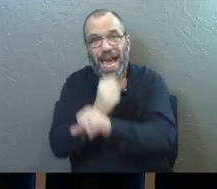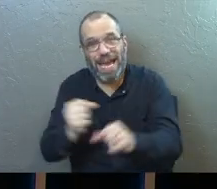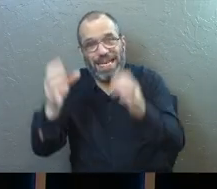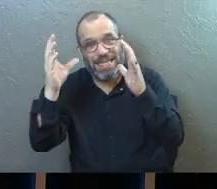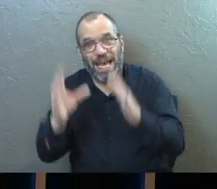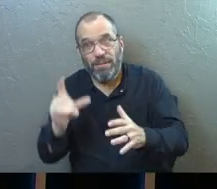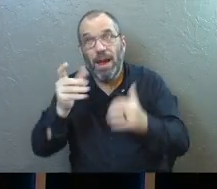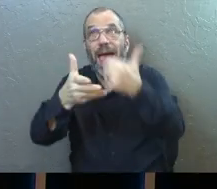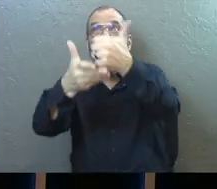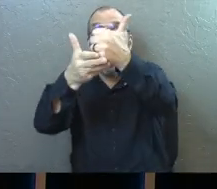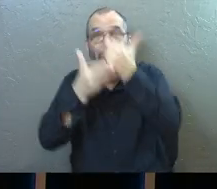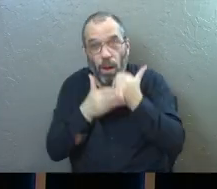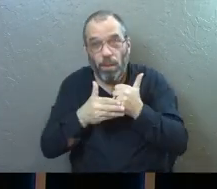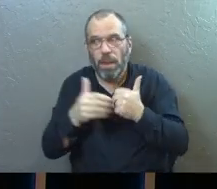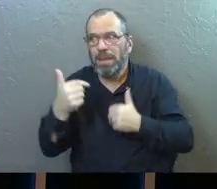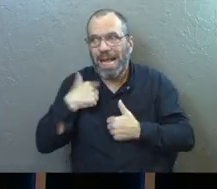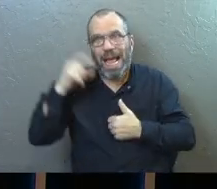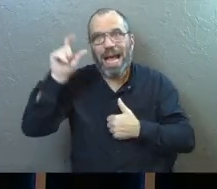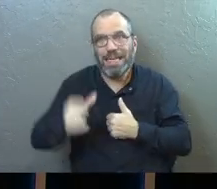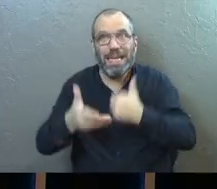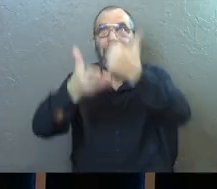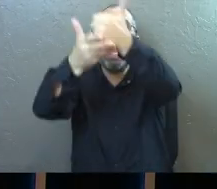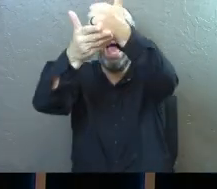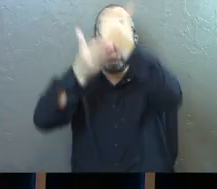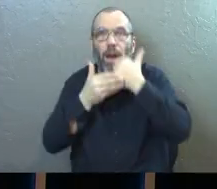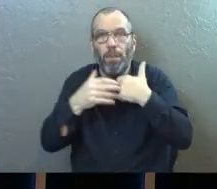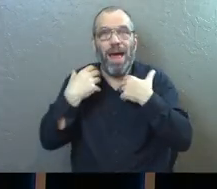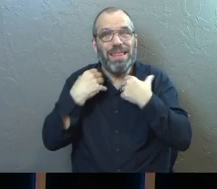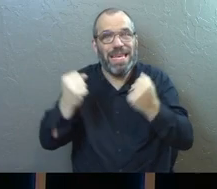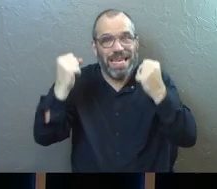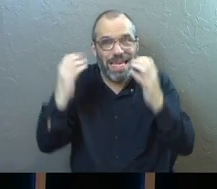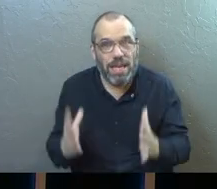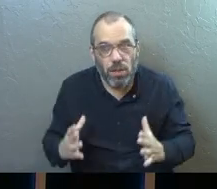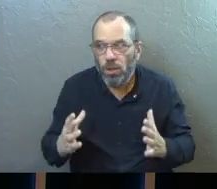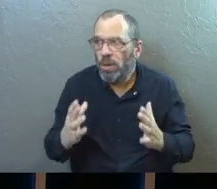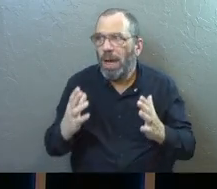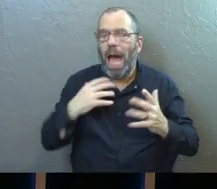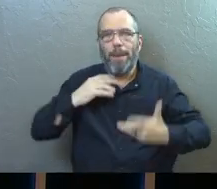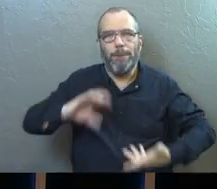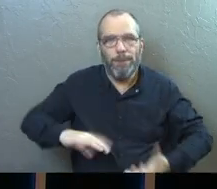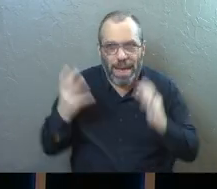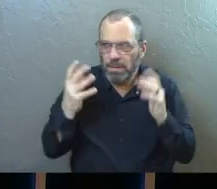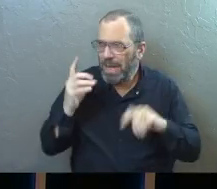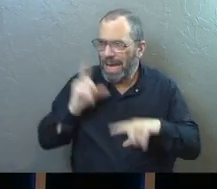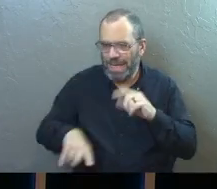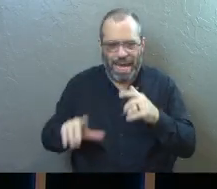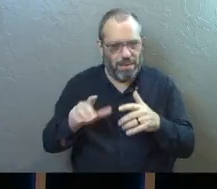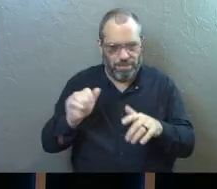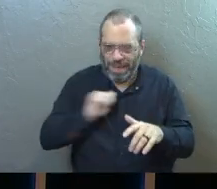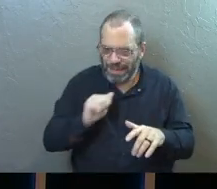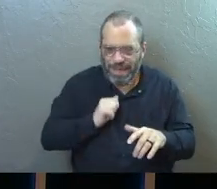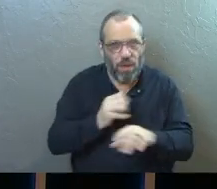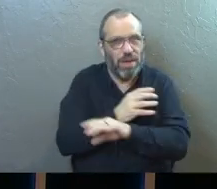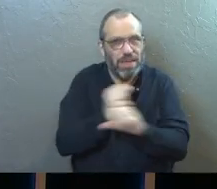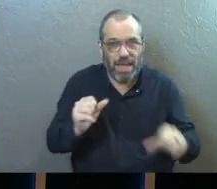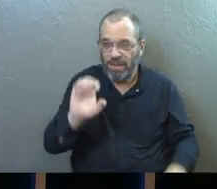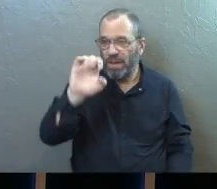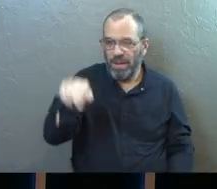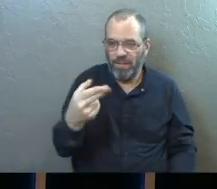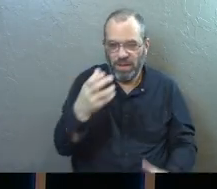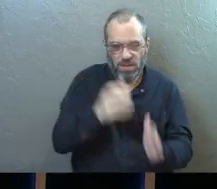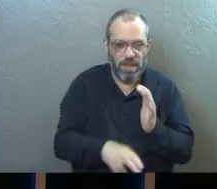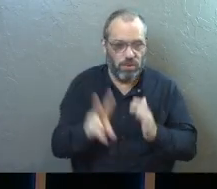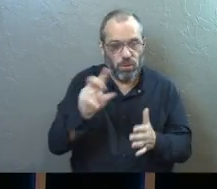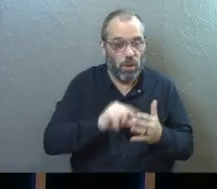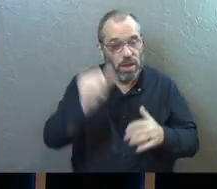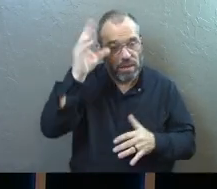I need help. I need God's help. I need the healer, right? I have a mess that I cannot clean up by myself. Ephesians 2:8 says,